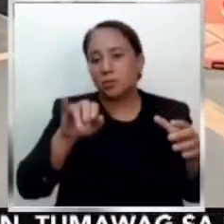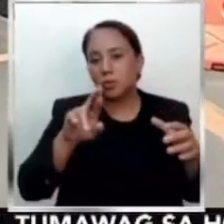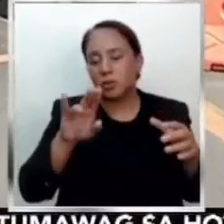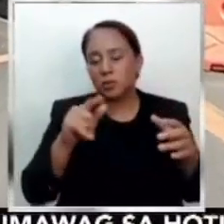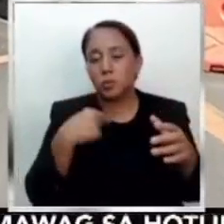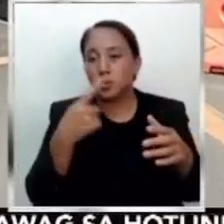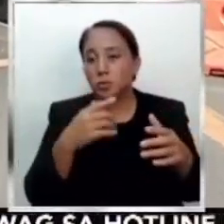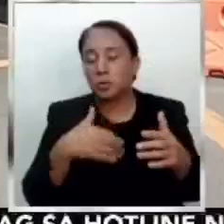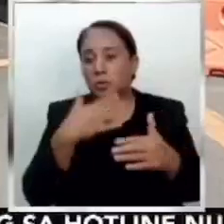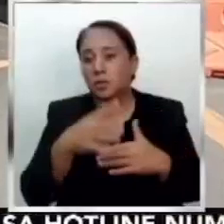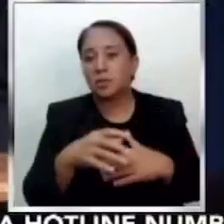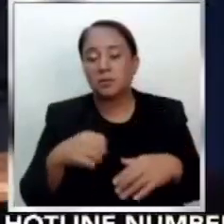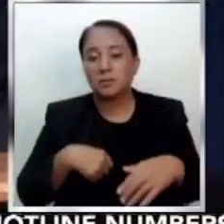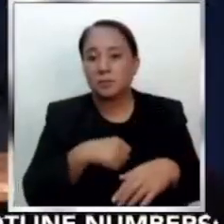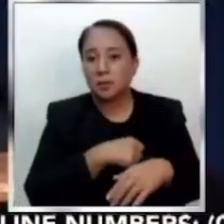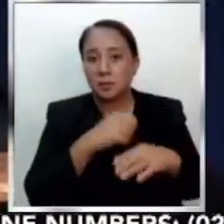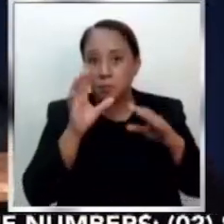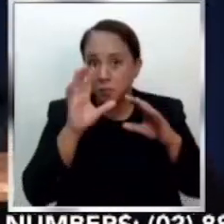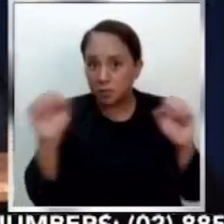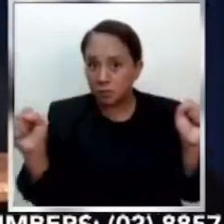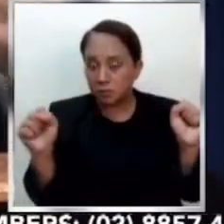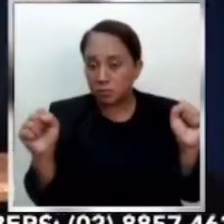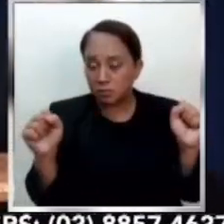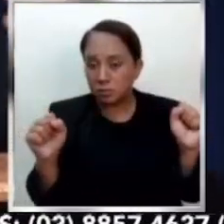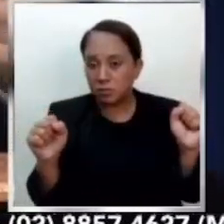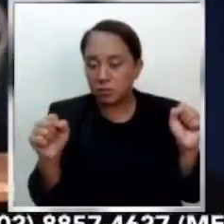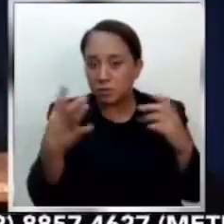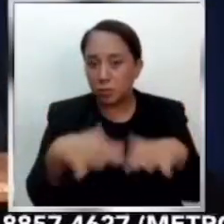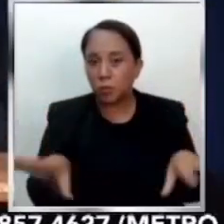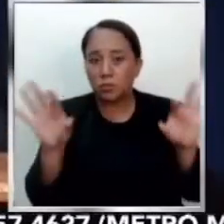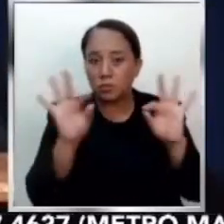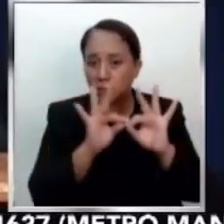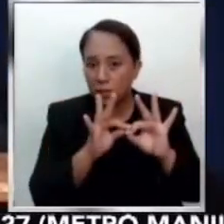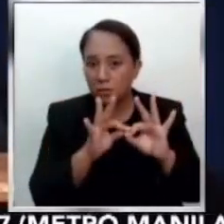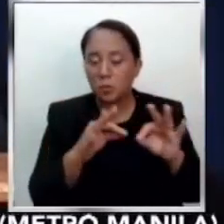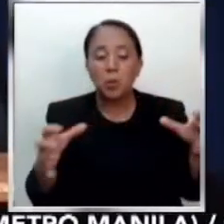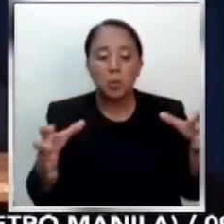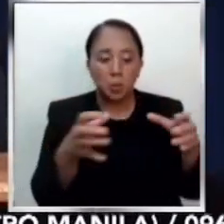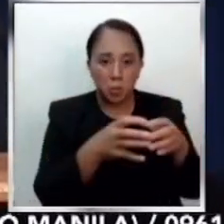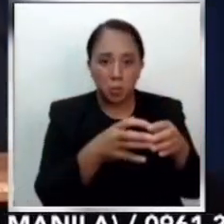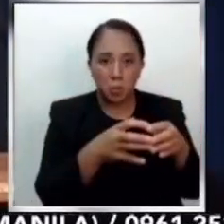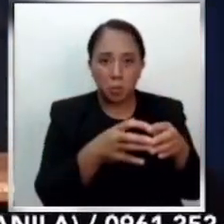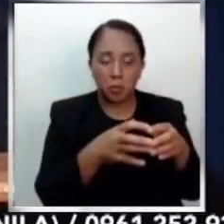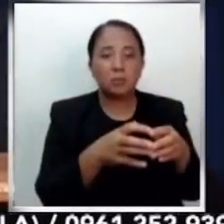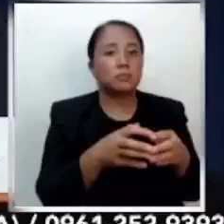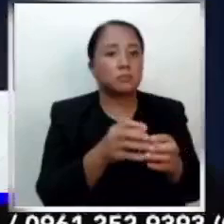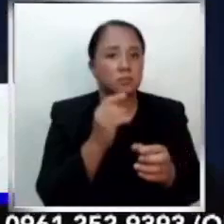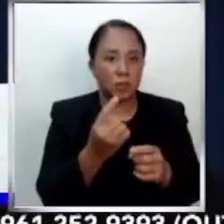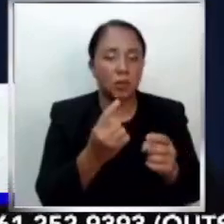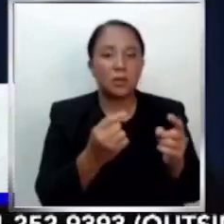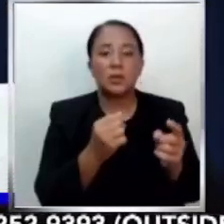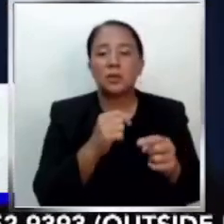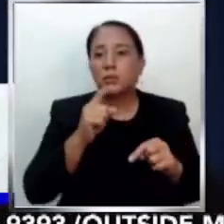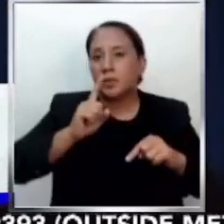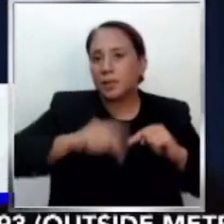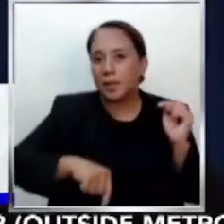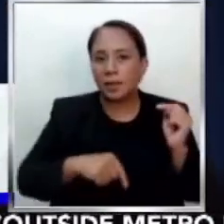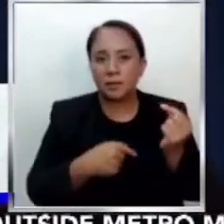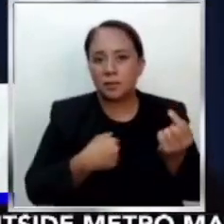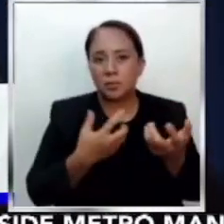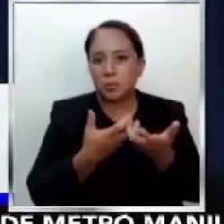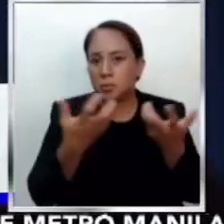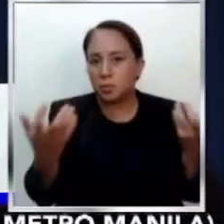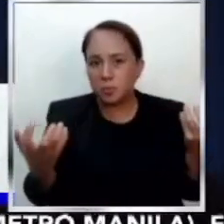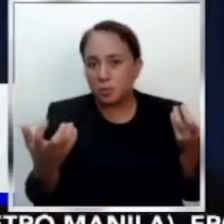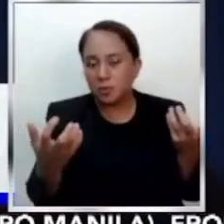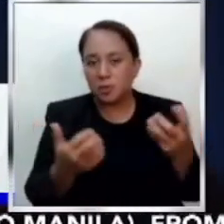President, ang mahalaga raw, napakalaga na magkasama kami sa isang supermajority. Hindi po pwede kaming maghiwalay. Alam po